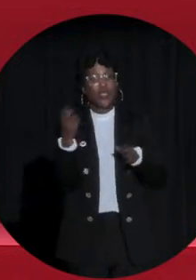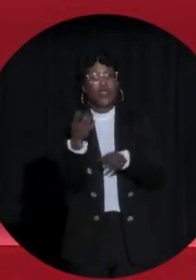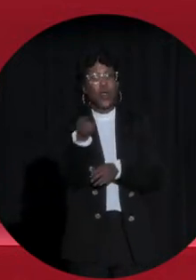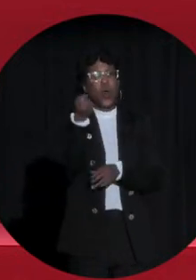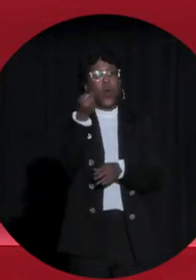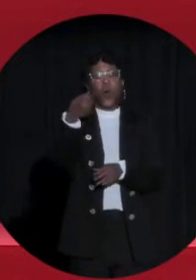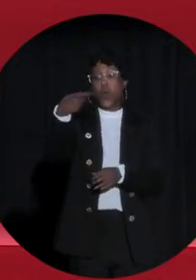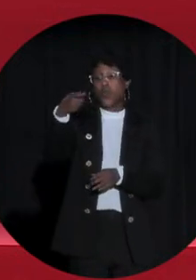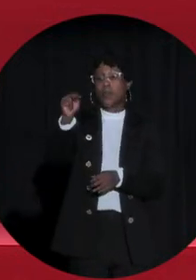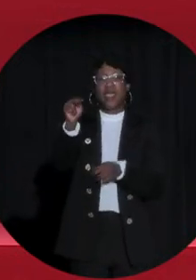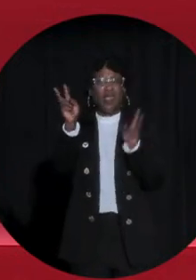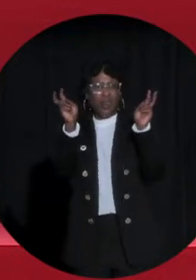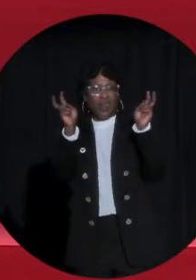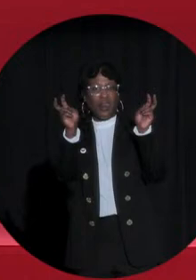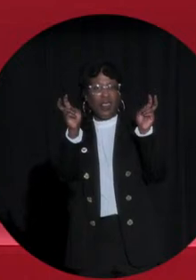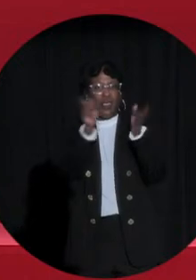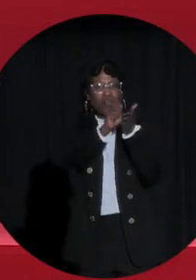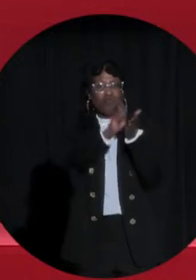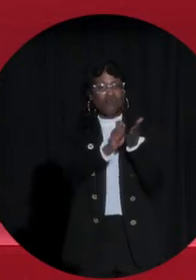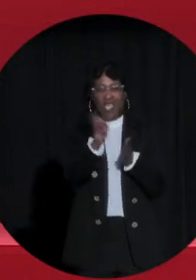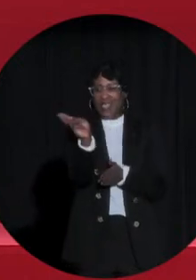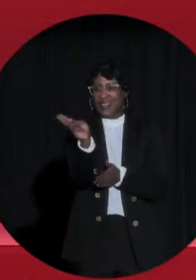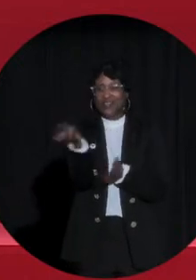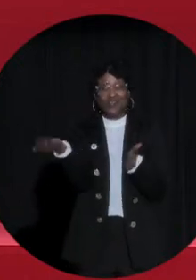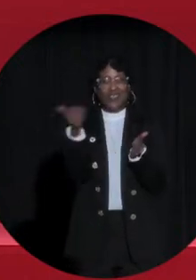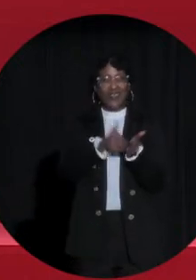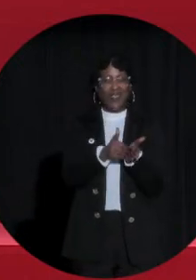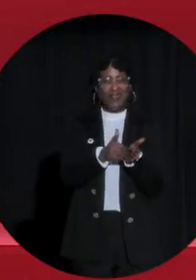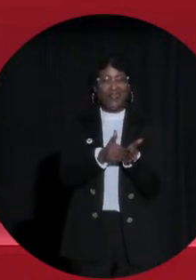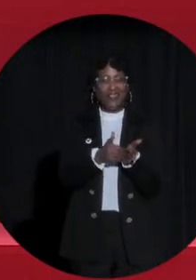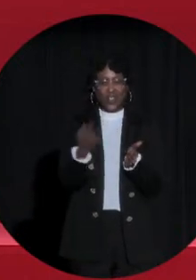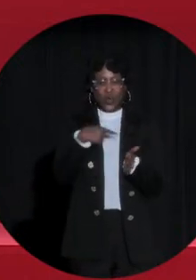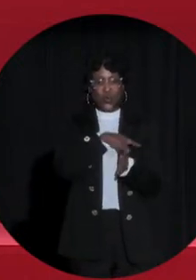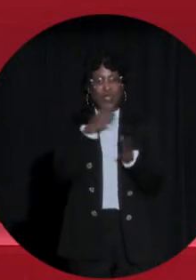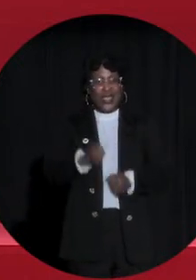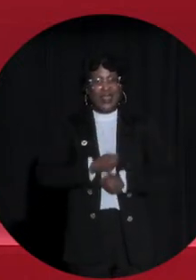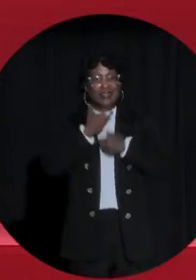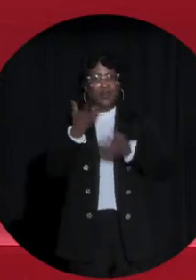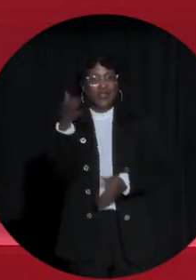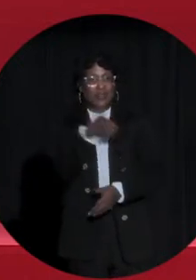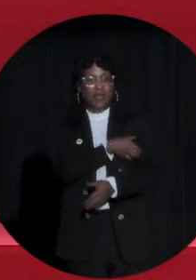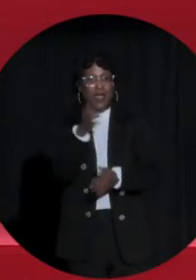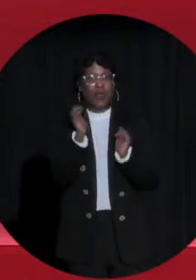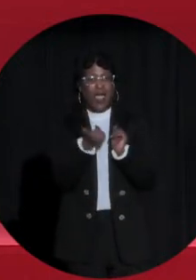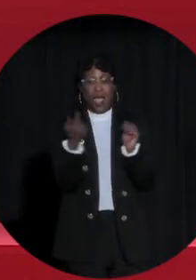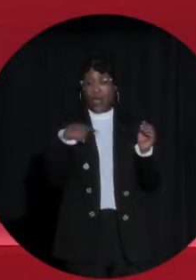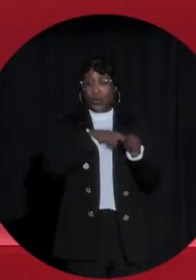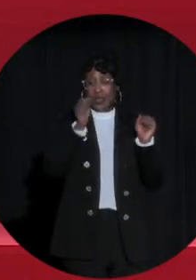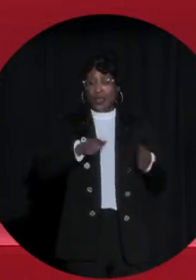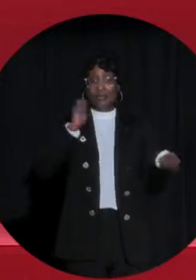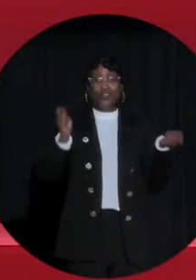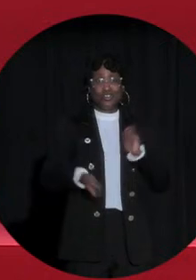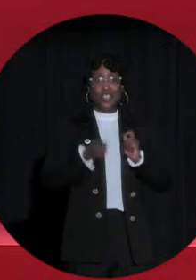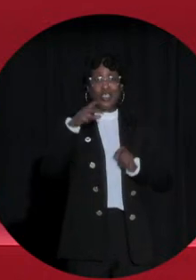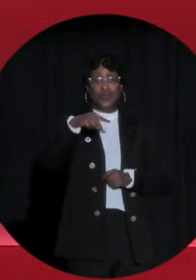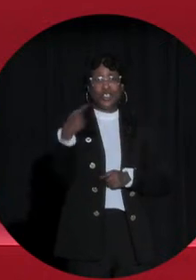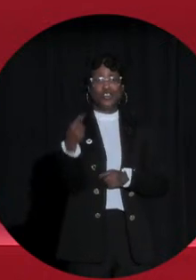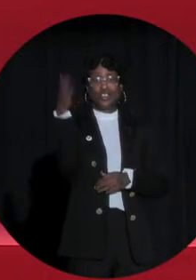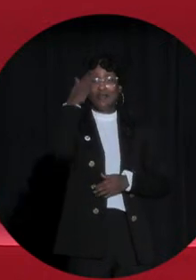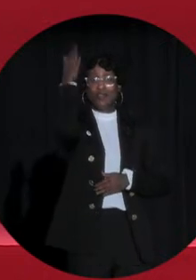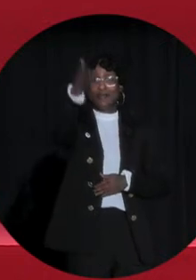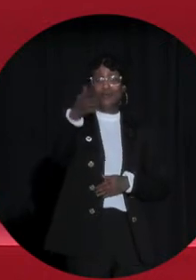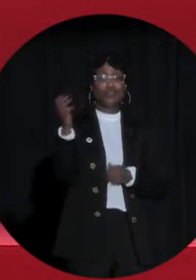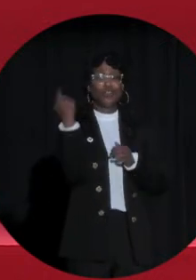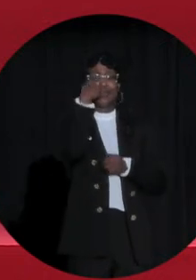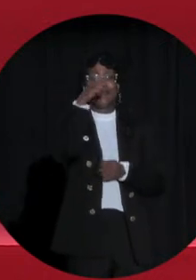proud. Now we express our power and how it can transform the future for Prince Georgians. For